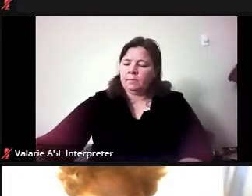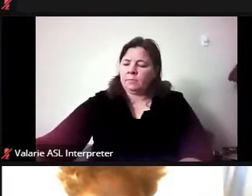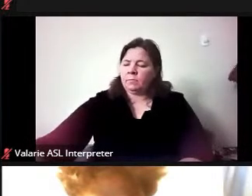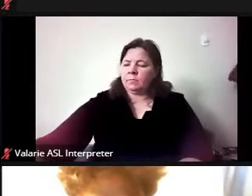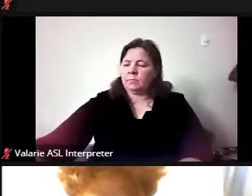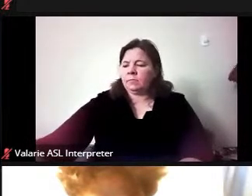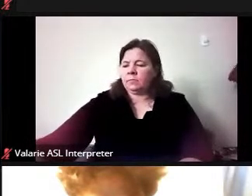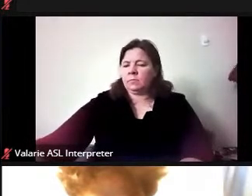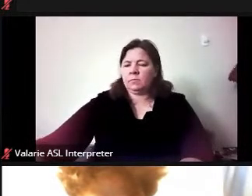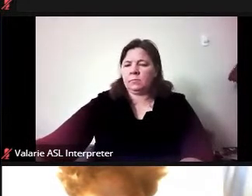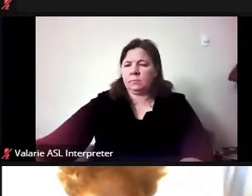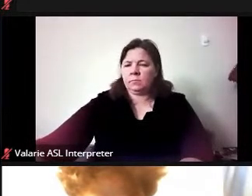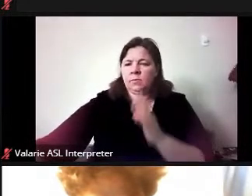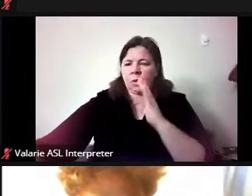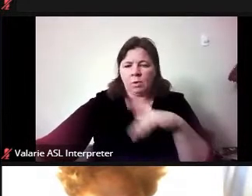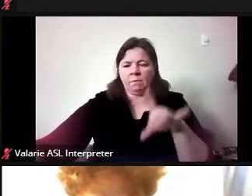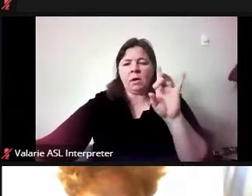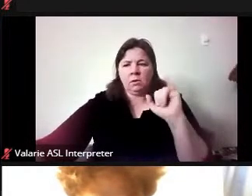it.